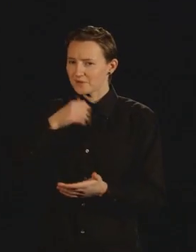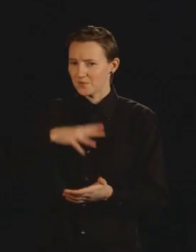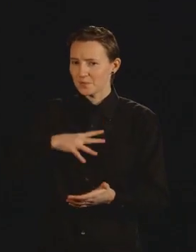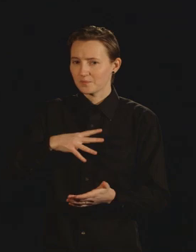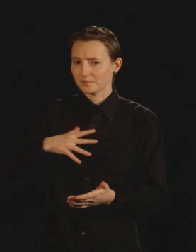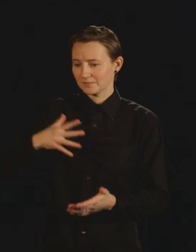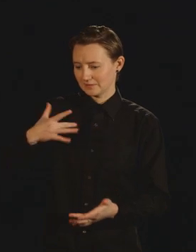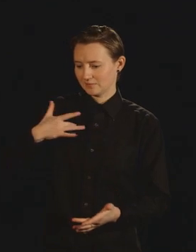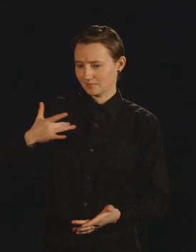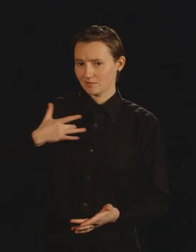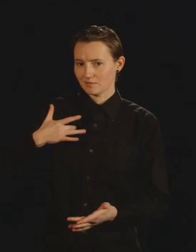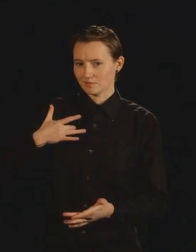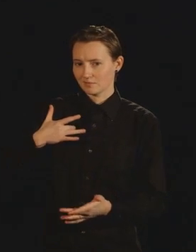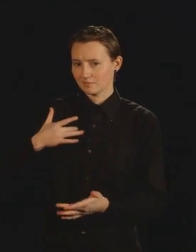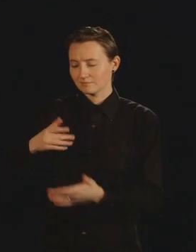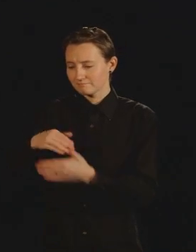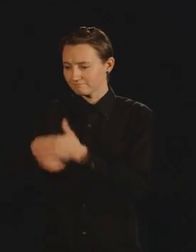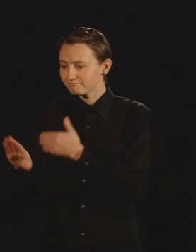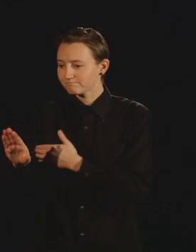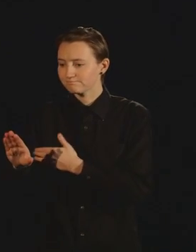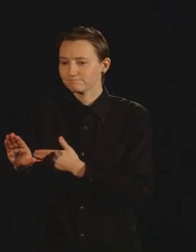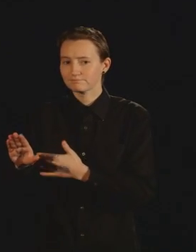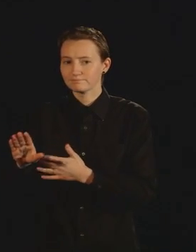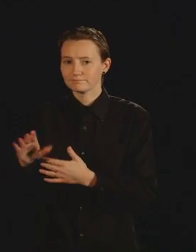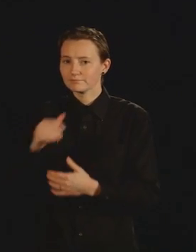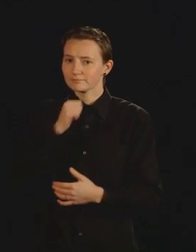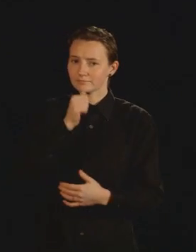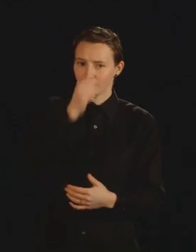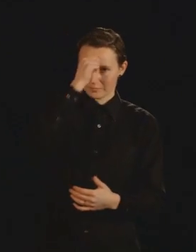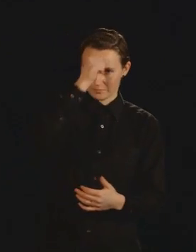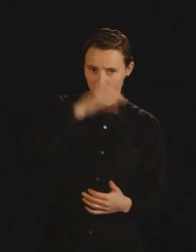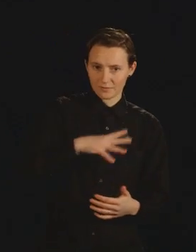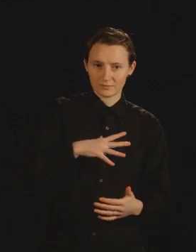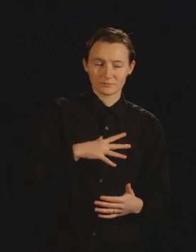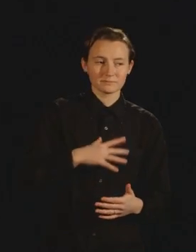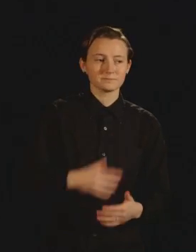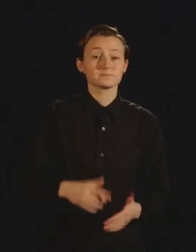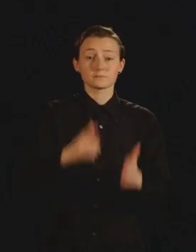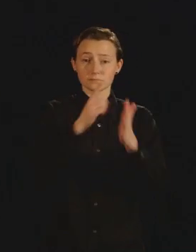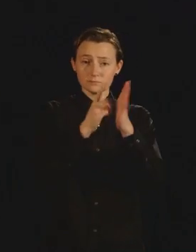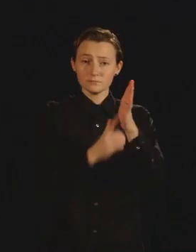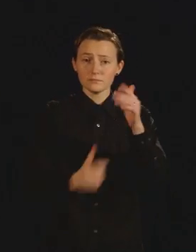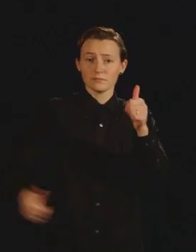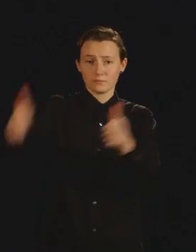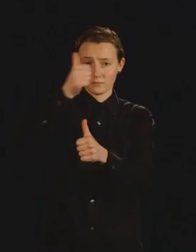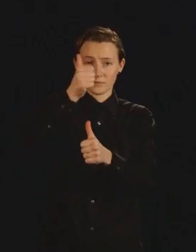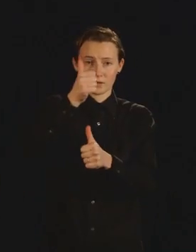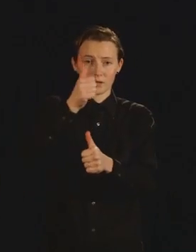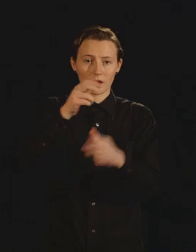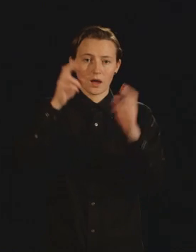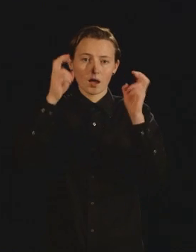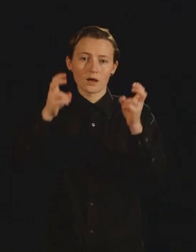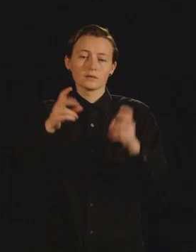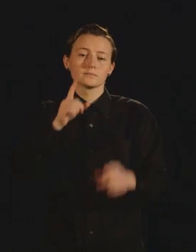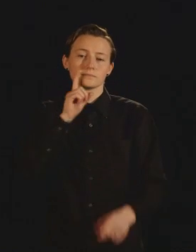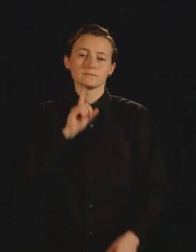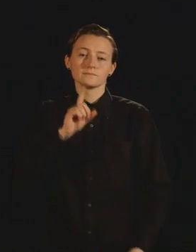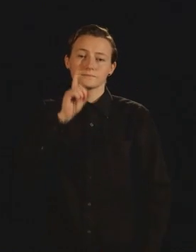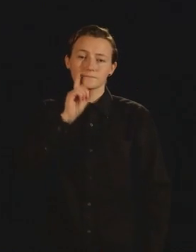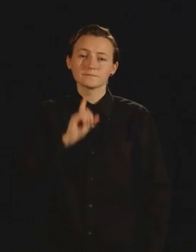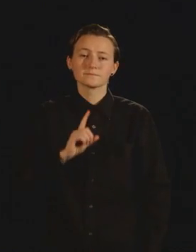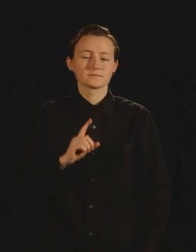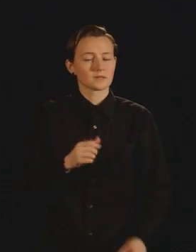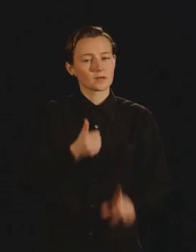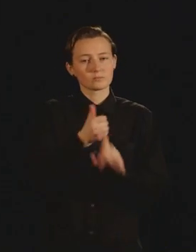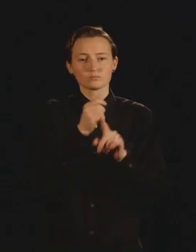feminine roles, and men are less inclined to take them. Vivek Murthy, the USA Attorney General, says that loneliness is